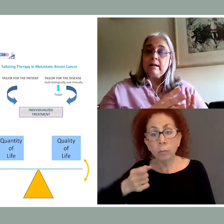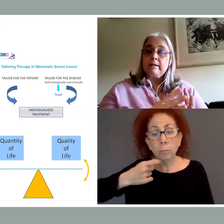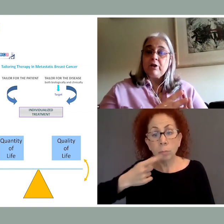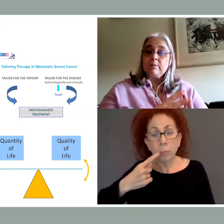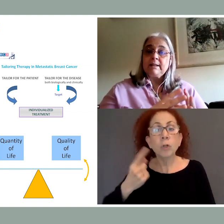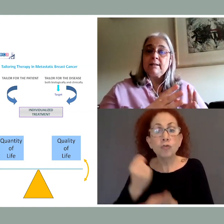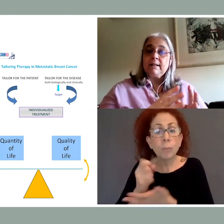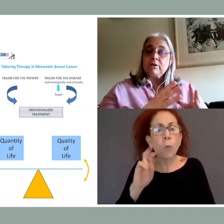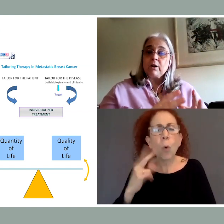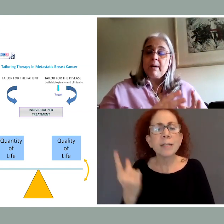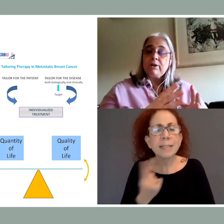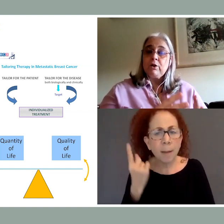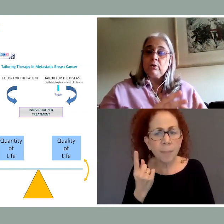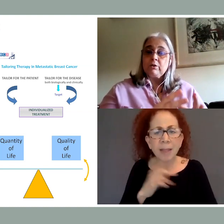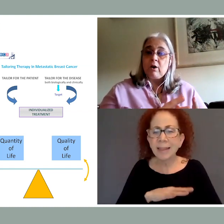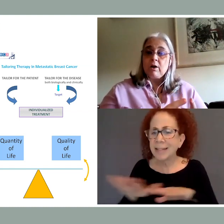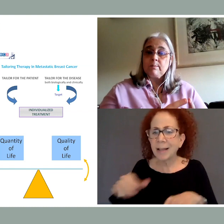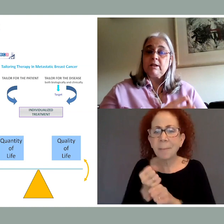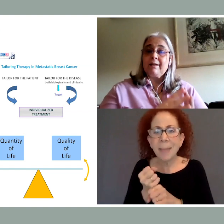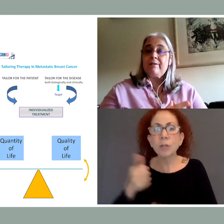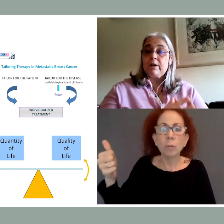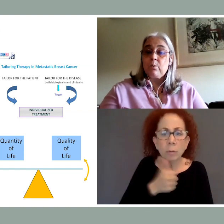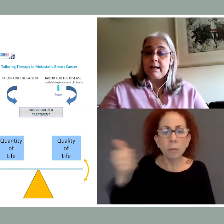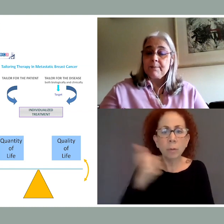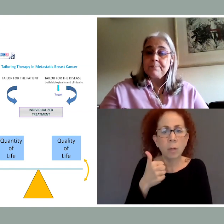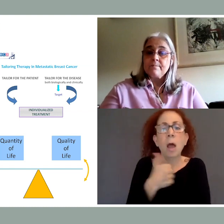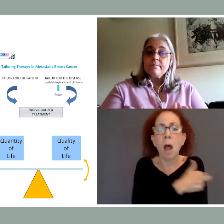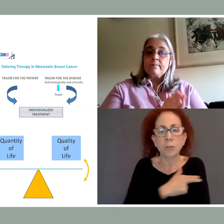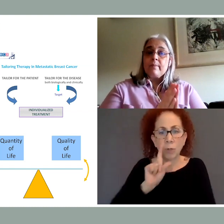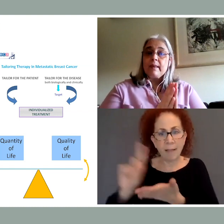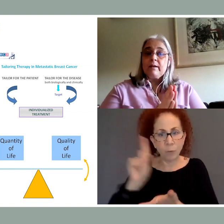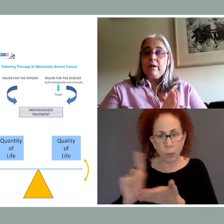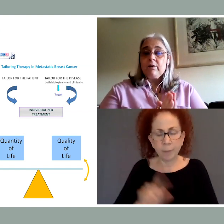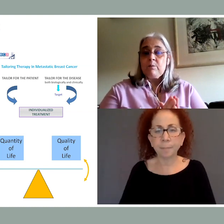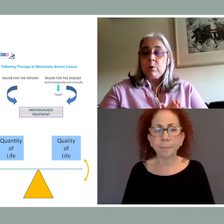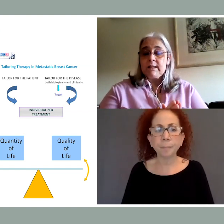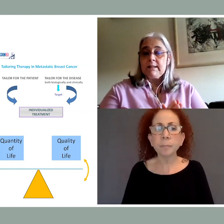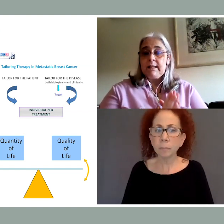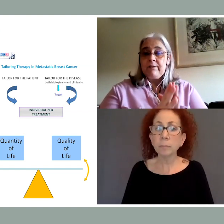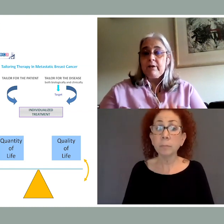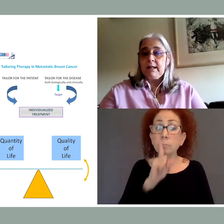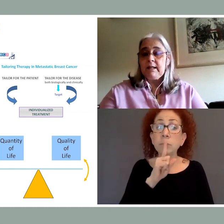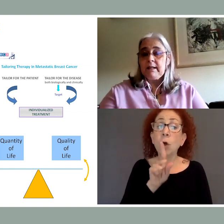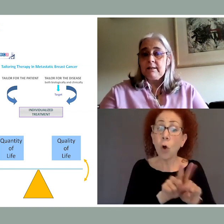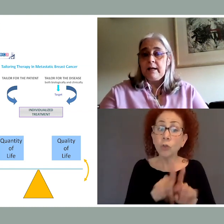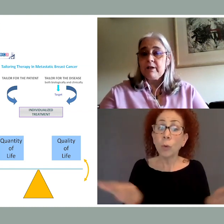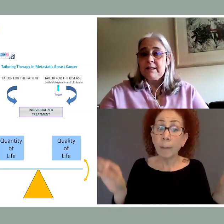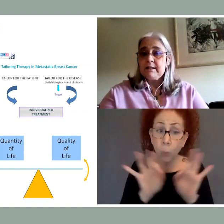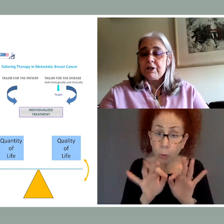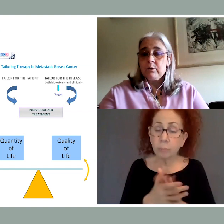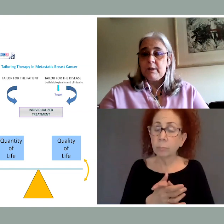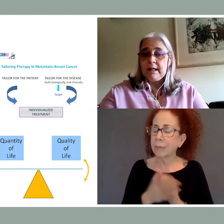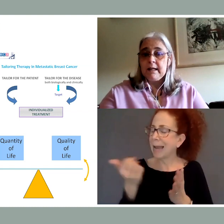at least a treatment that does not make you go to the hospital every week. And very important in